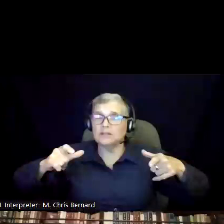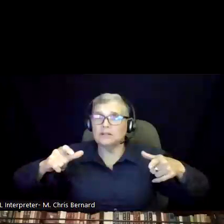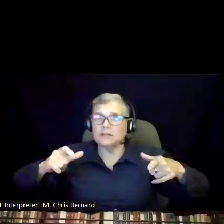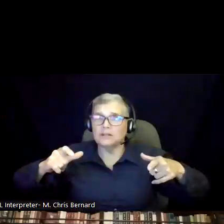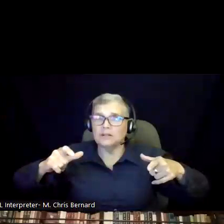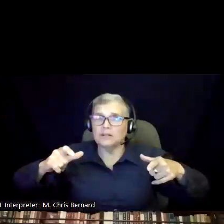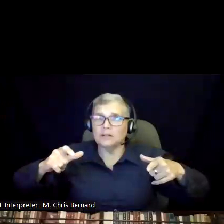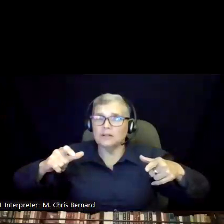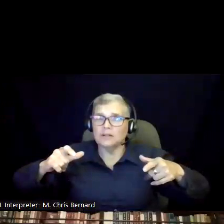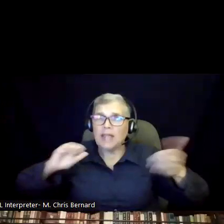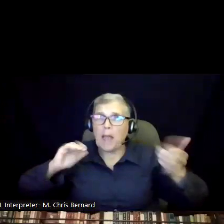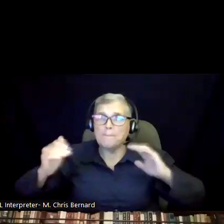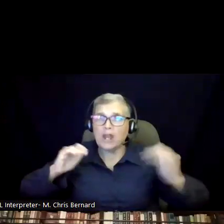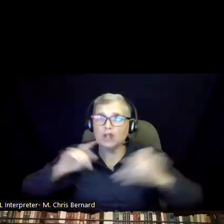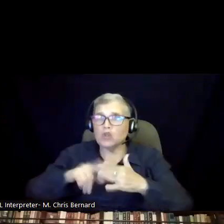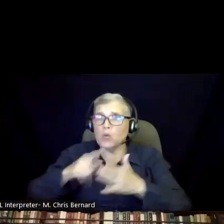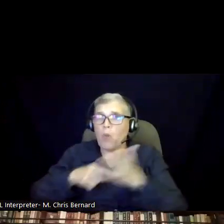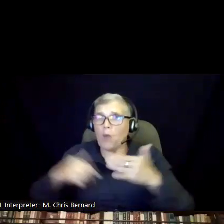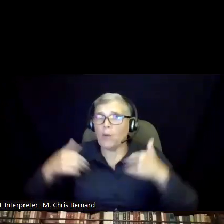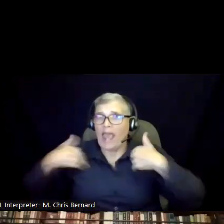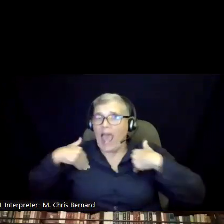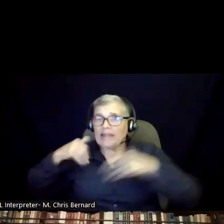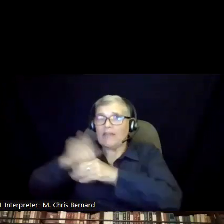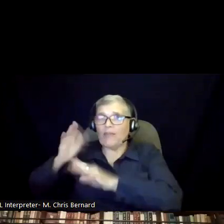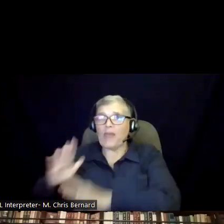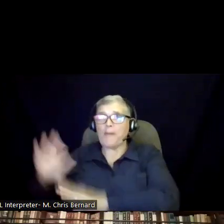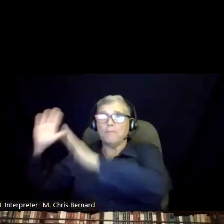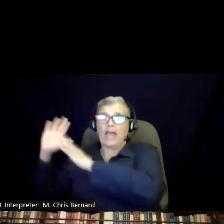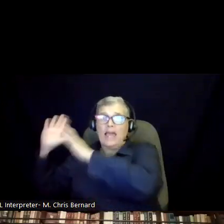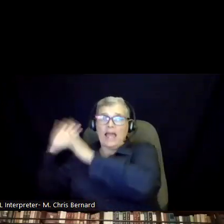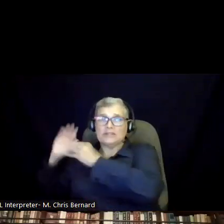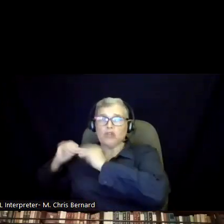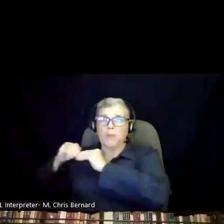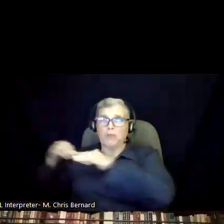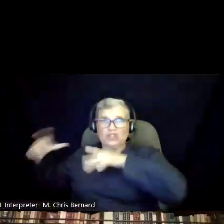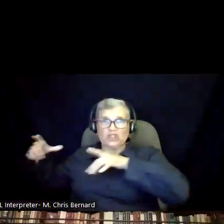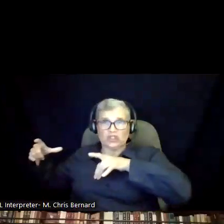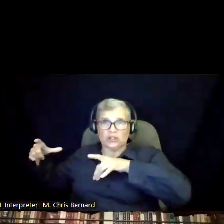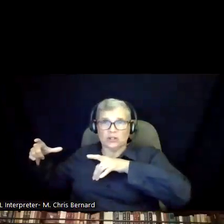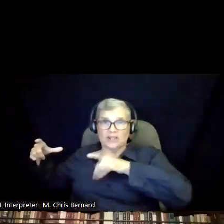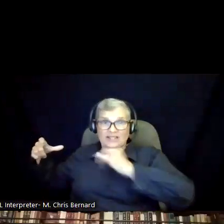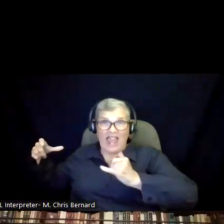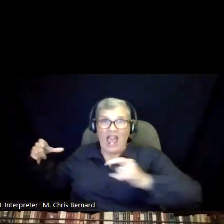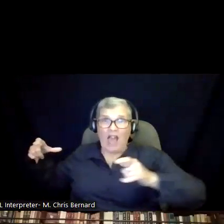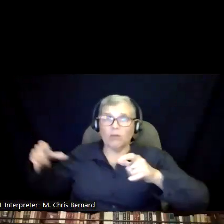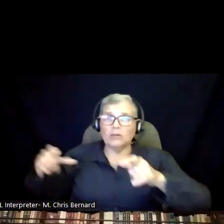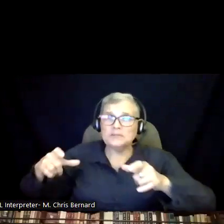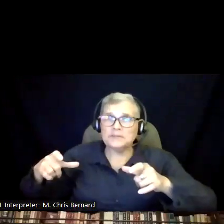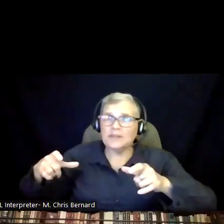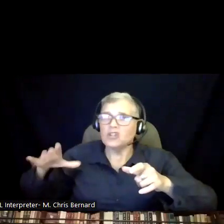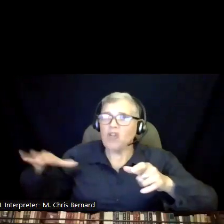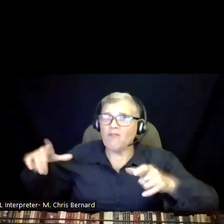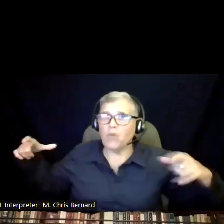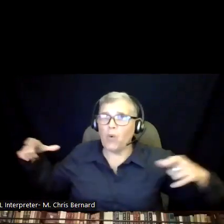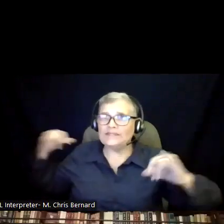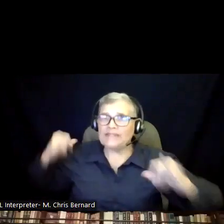some historic range or baseline, that wherever we want to put that, we face different challenges with bighorn sheep policy and bighorn